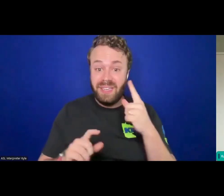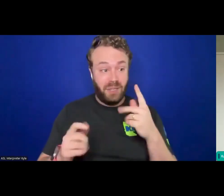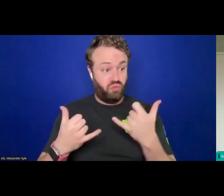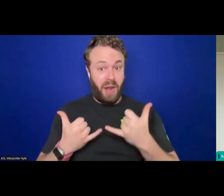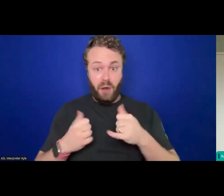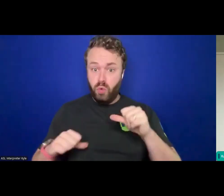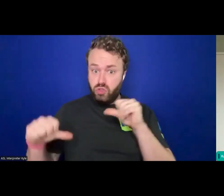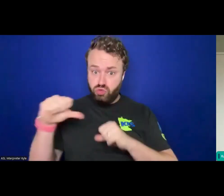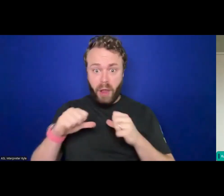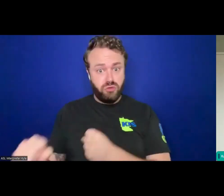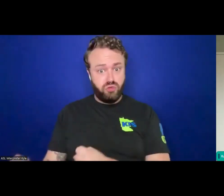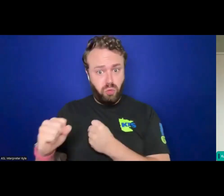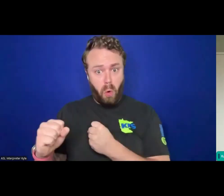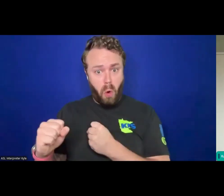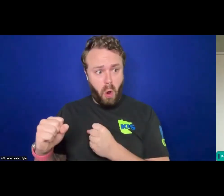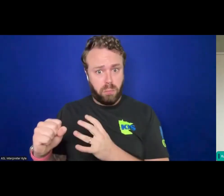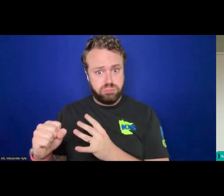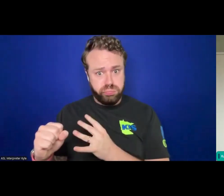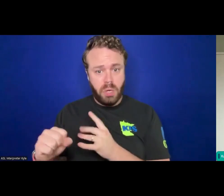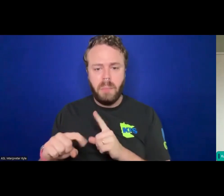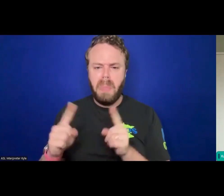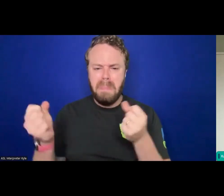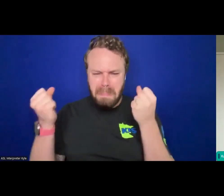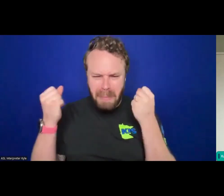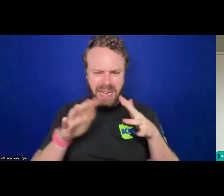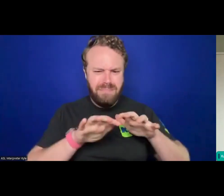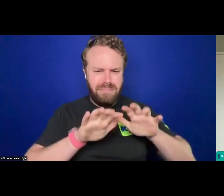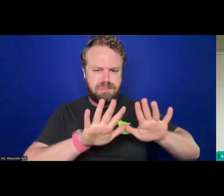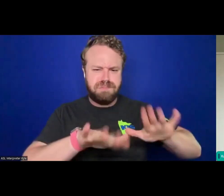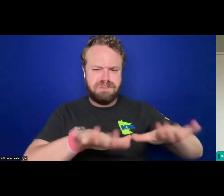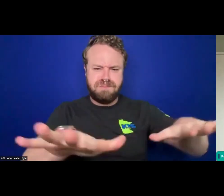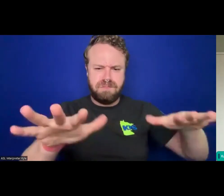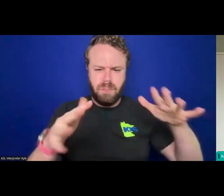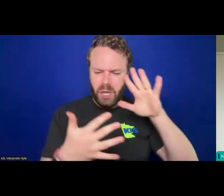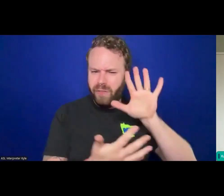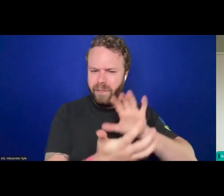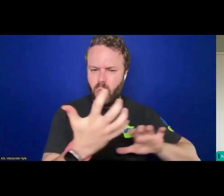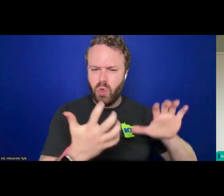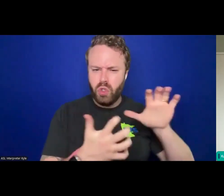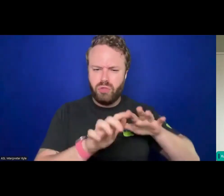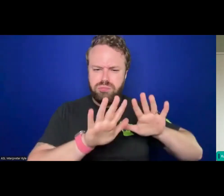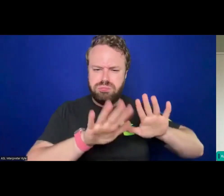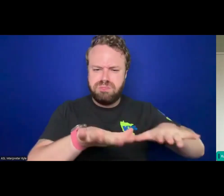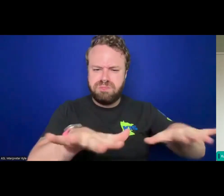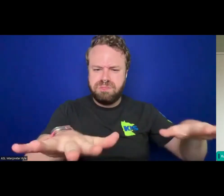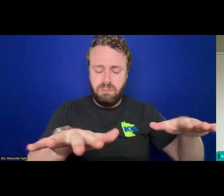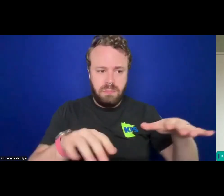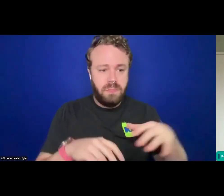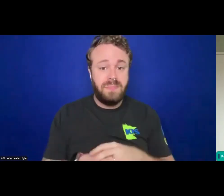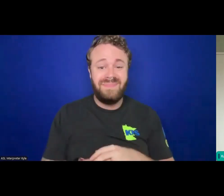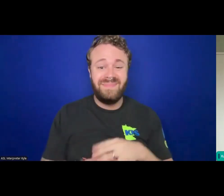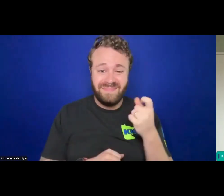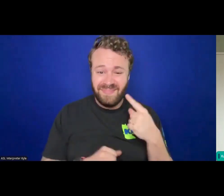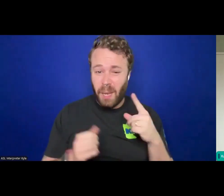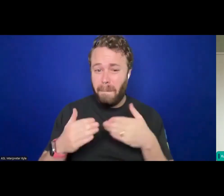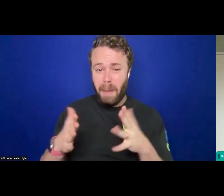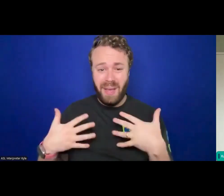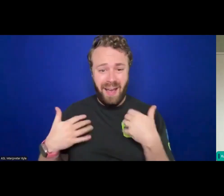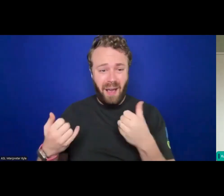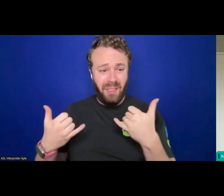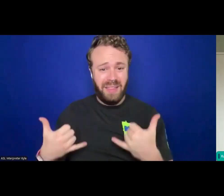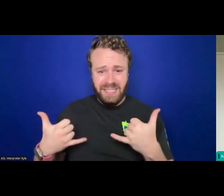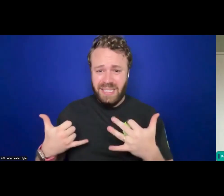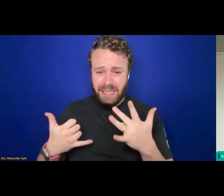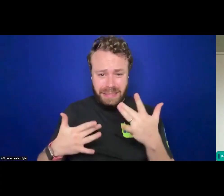confusion is widespread. And with very limited resources in public health and really